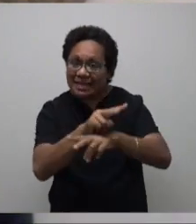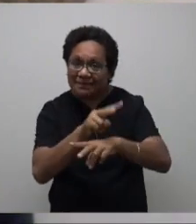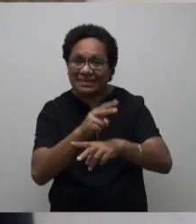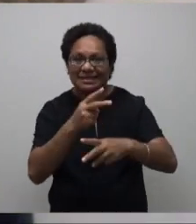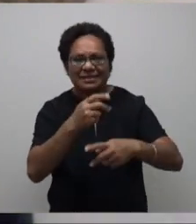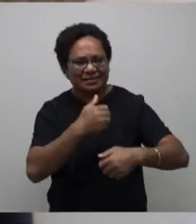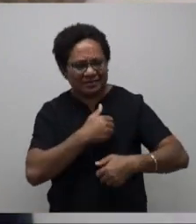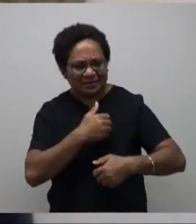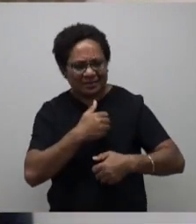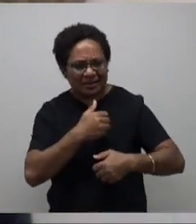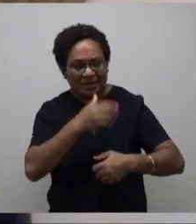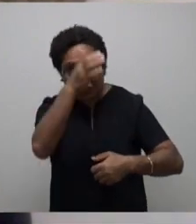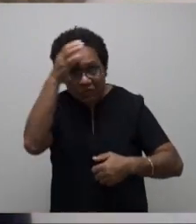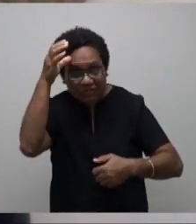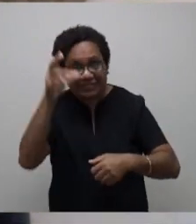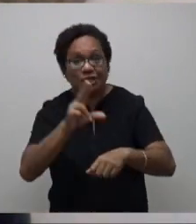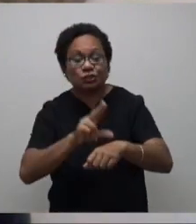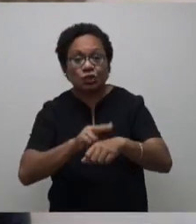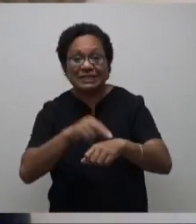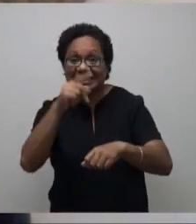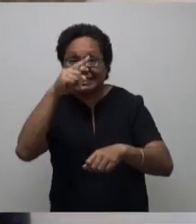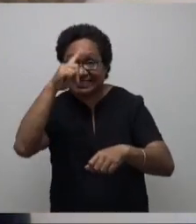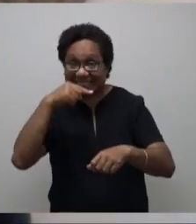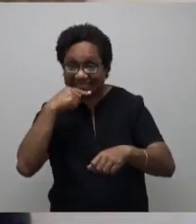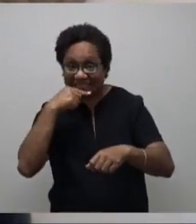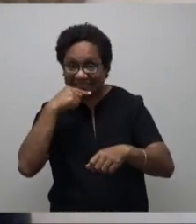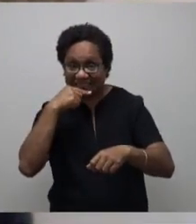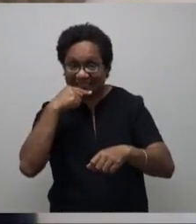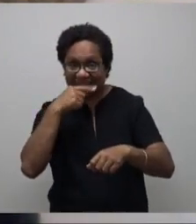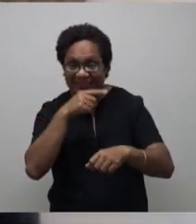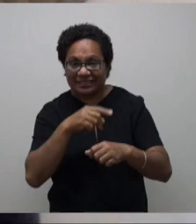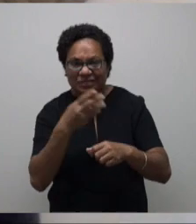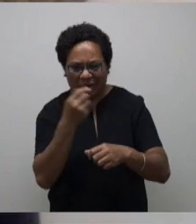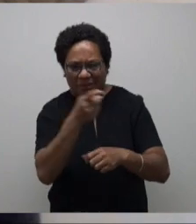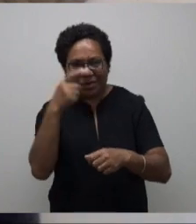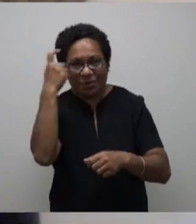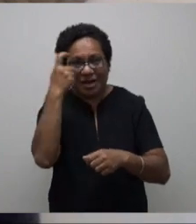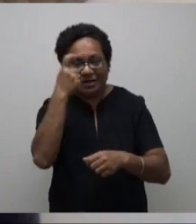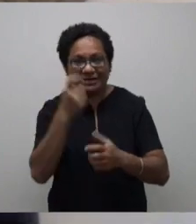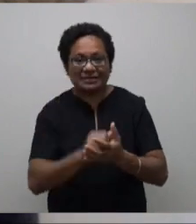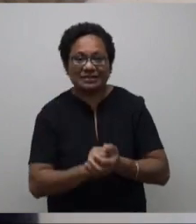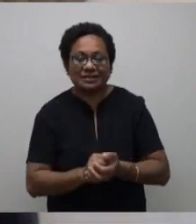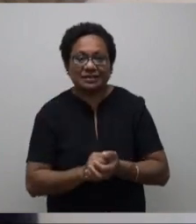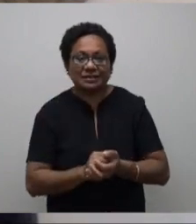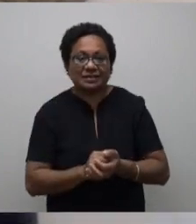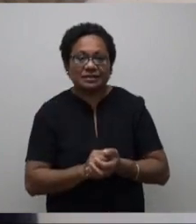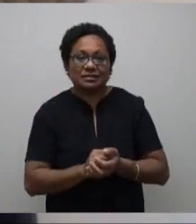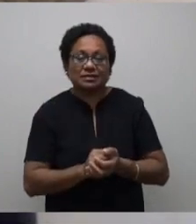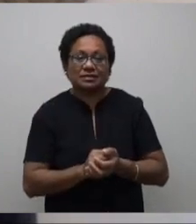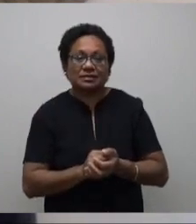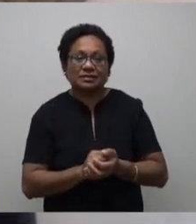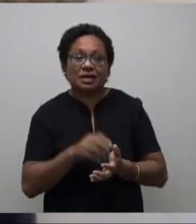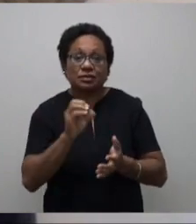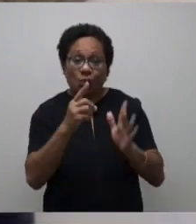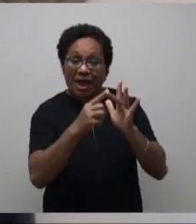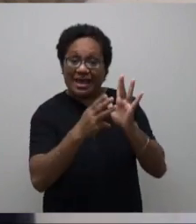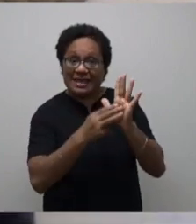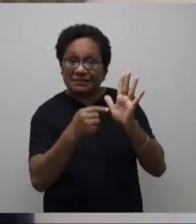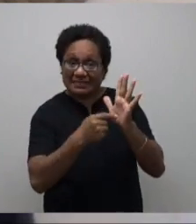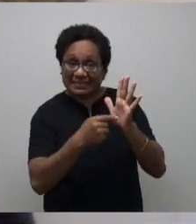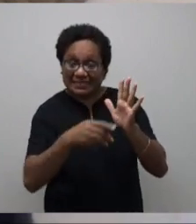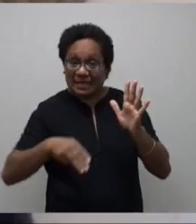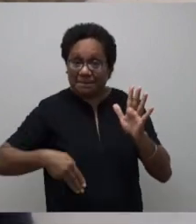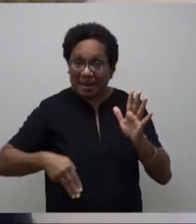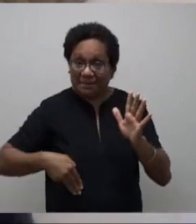been recently reported as being infected with COVID-19. The members of our COVID-19 incident management team at Ministry of